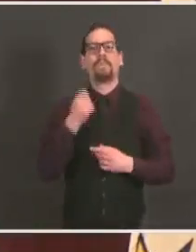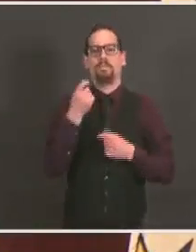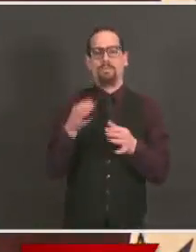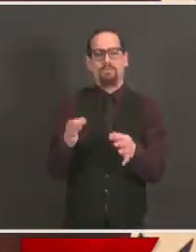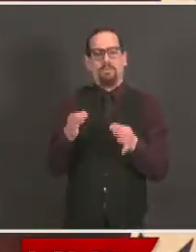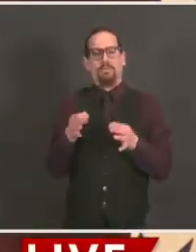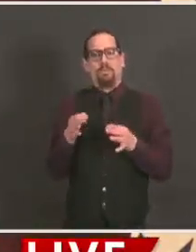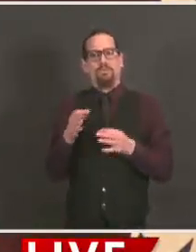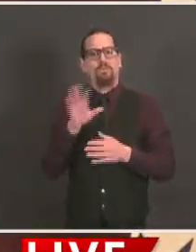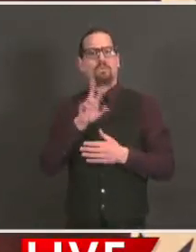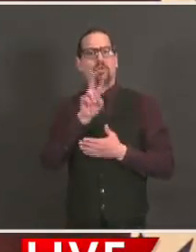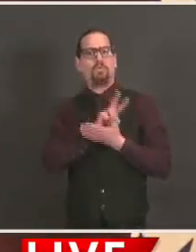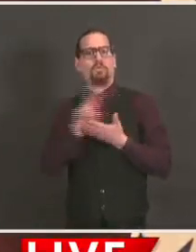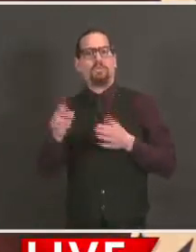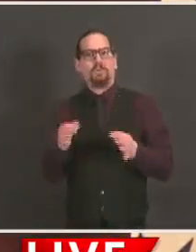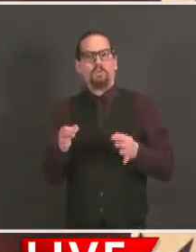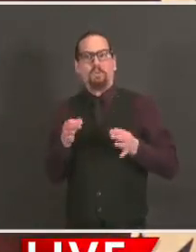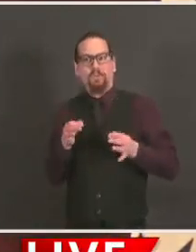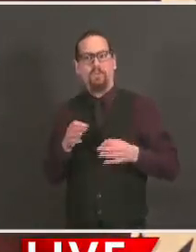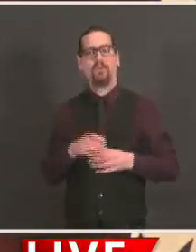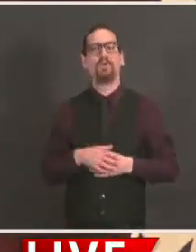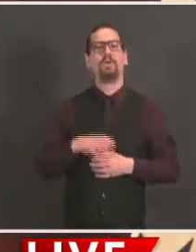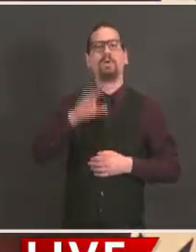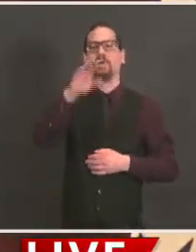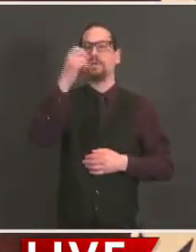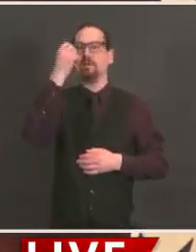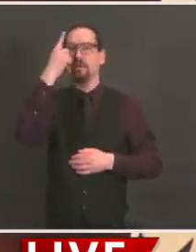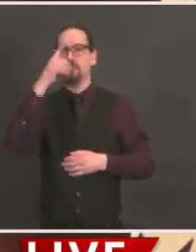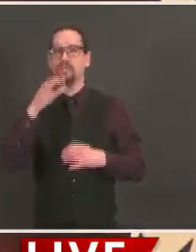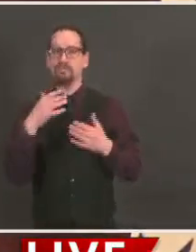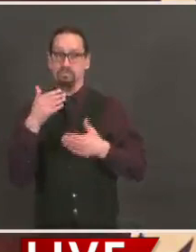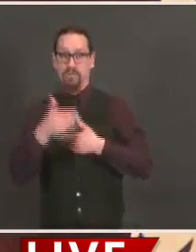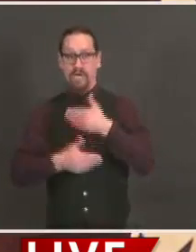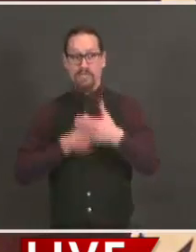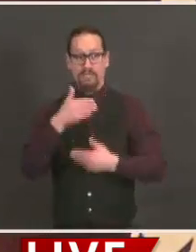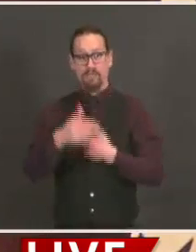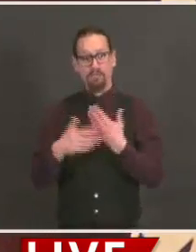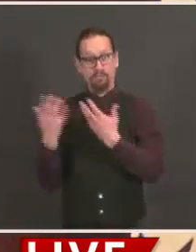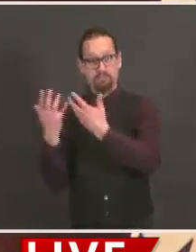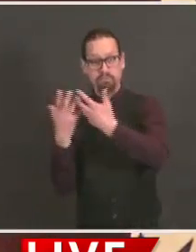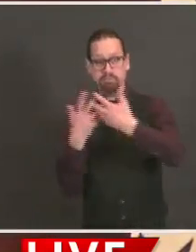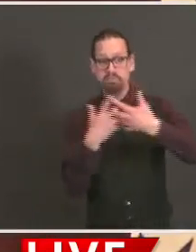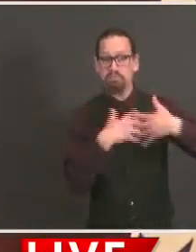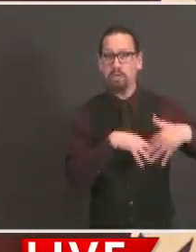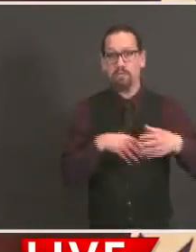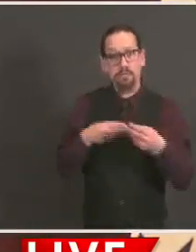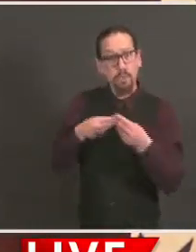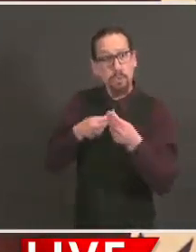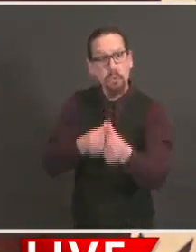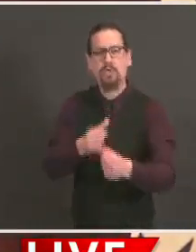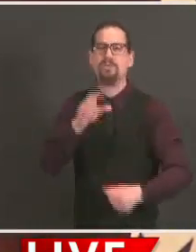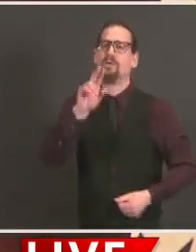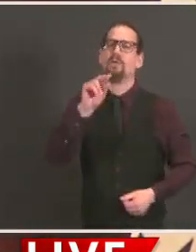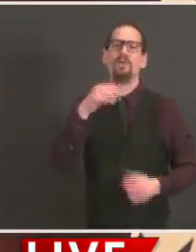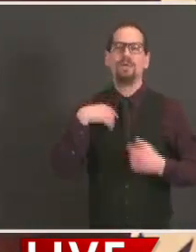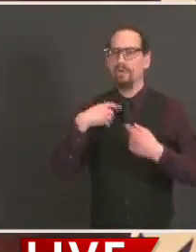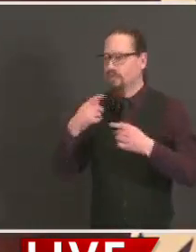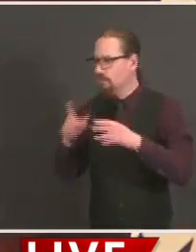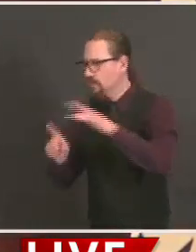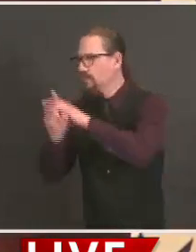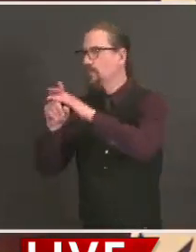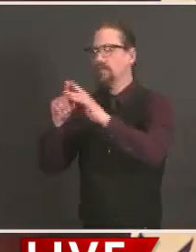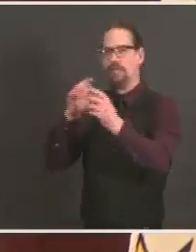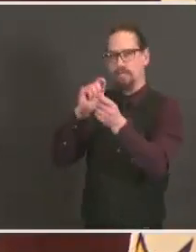can be frustrating, we're going to do whatever it takes with our partners to make sure every individual at highest risk can